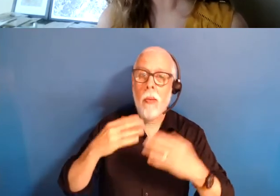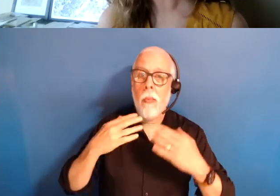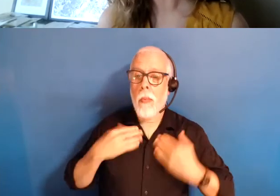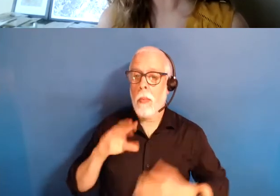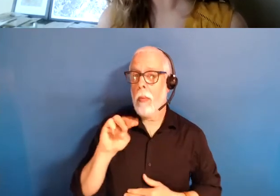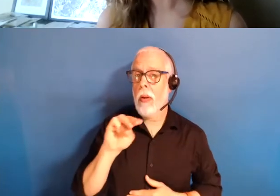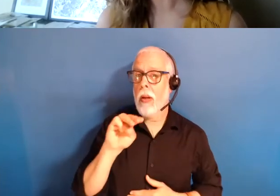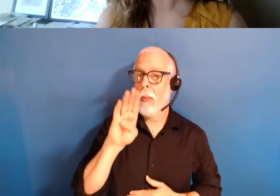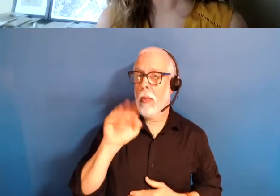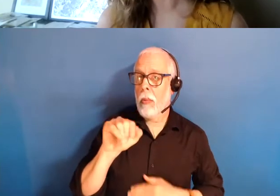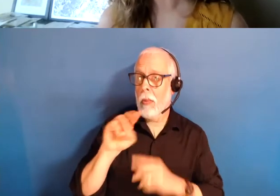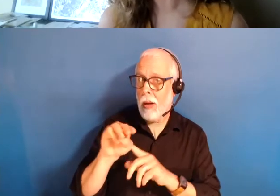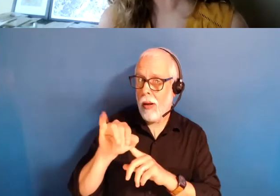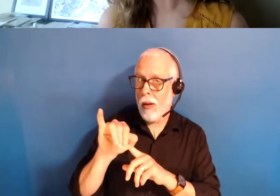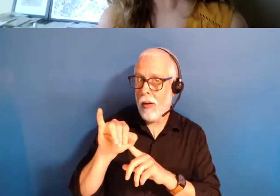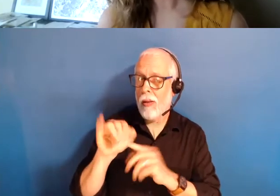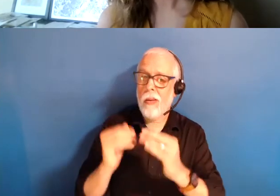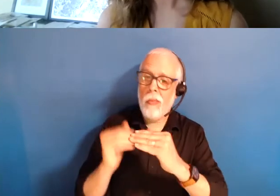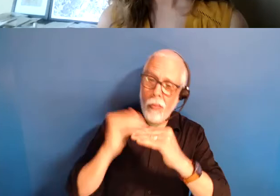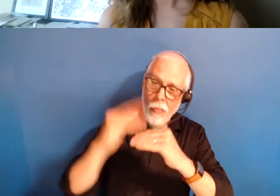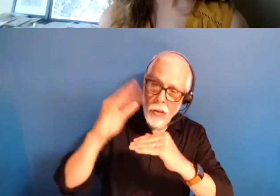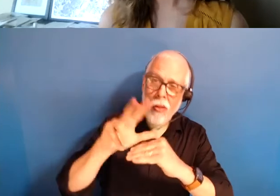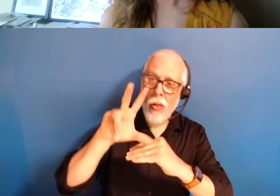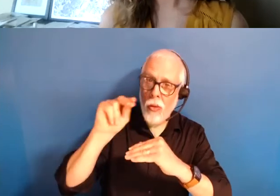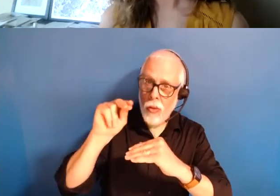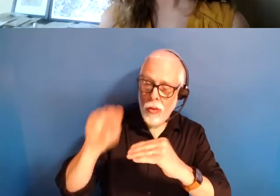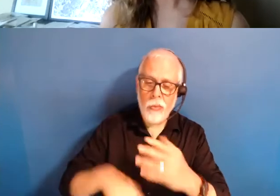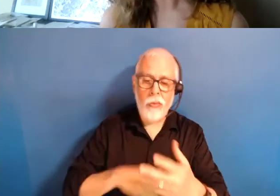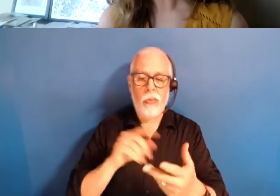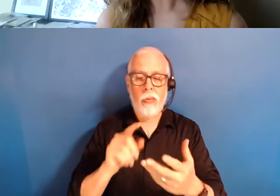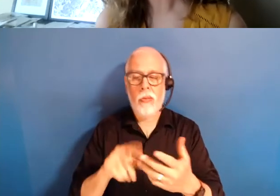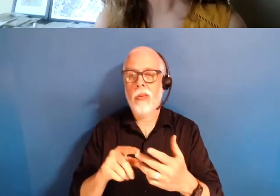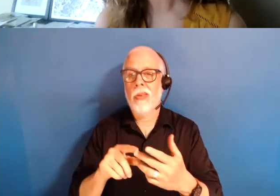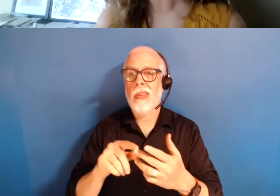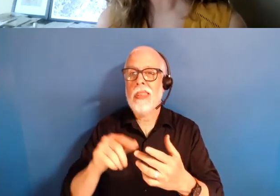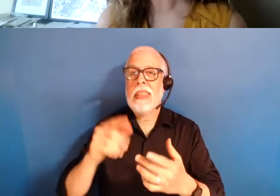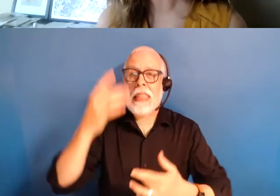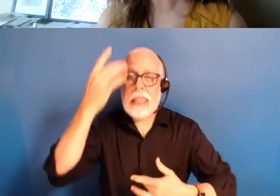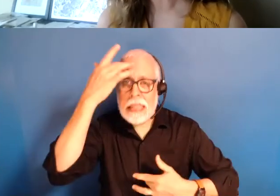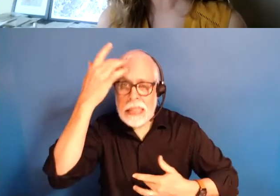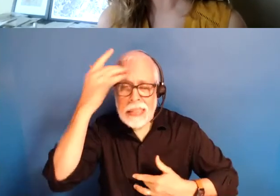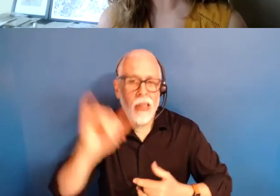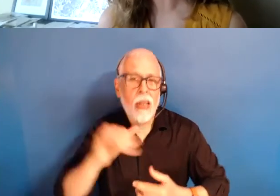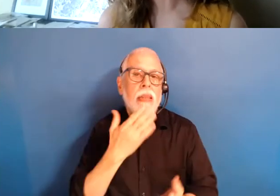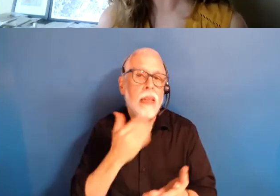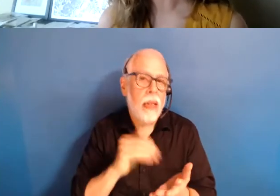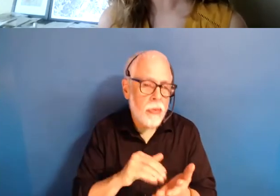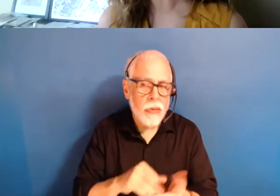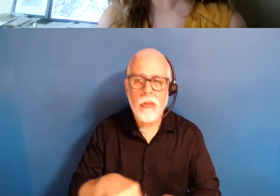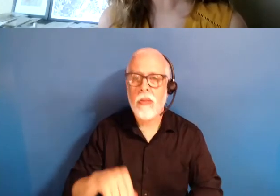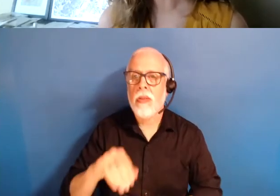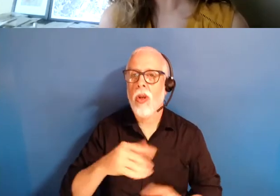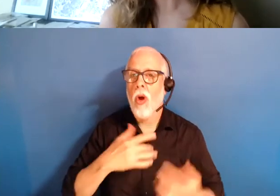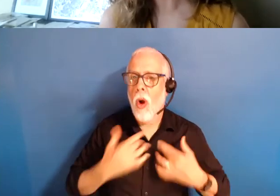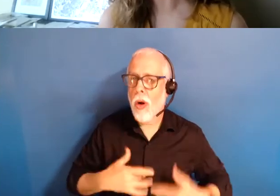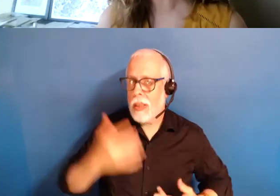or BMI greater than 30, people with chronic medical conditions, diabetes, cardiovascular